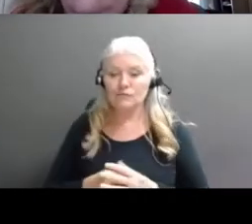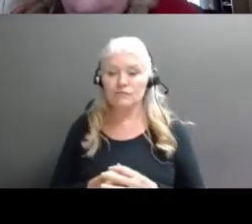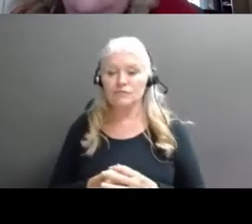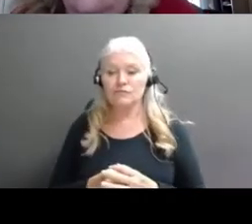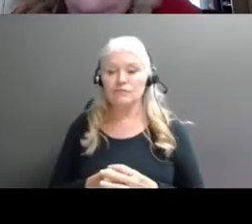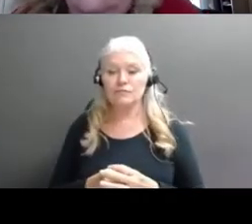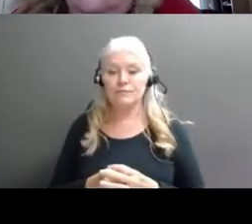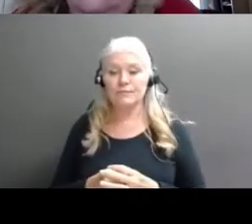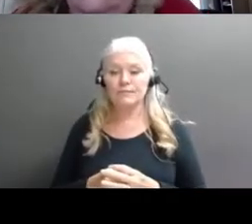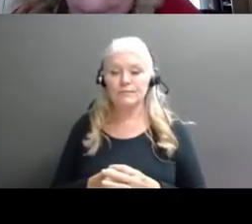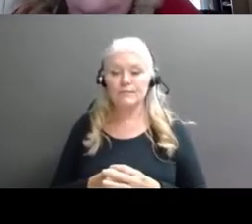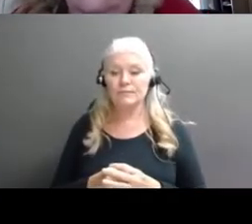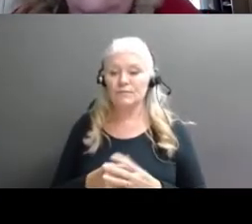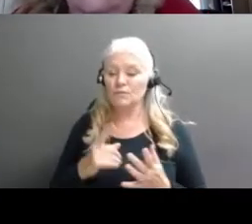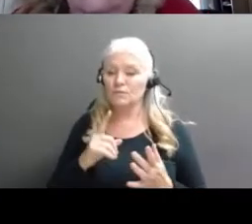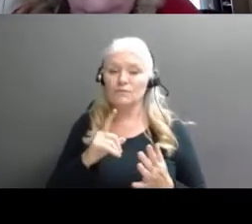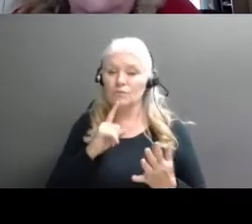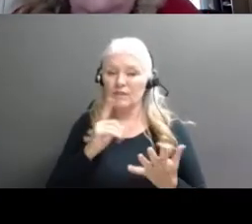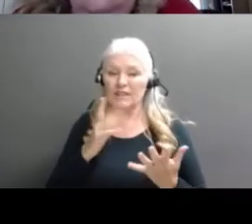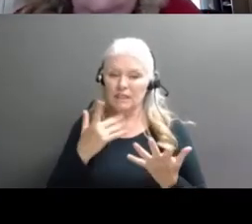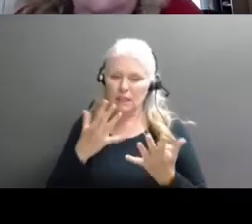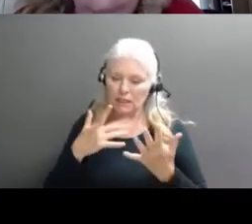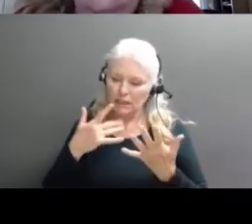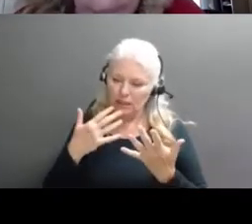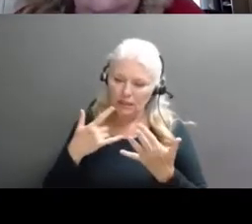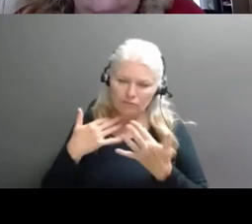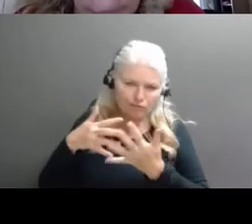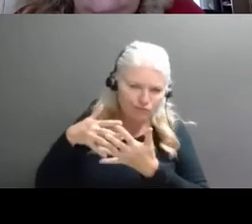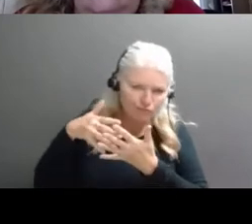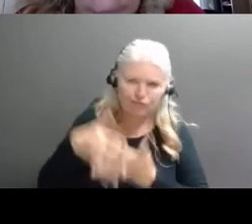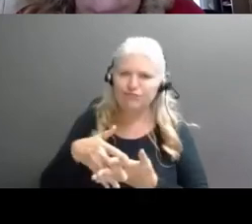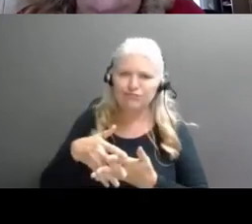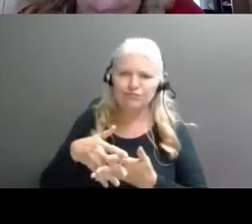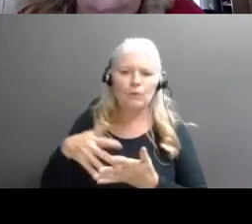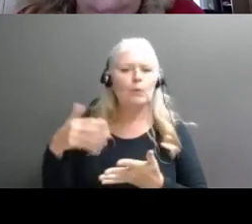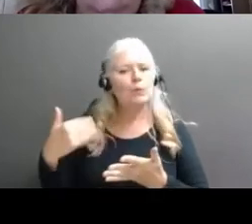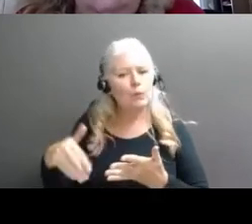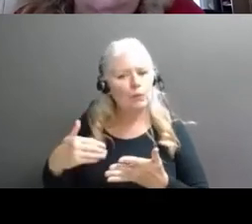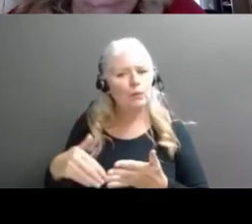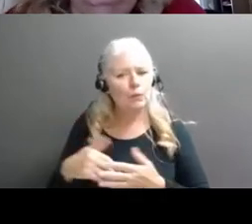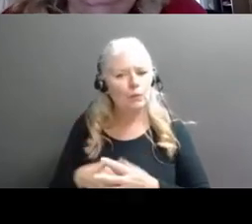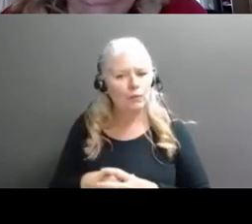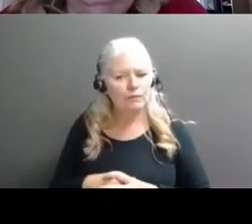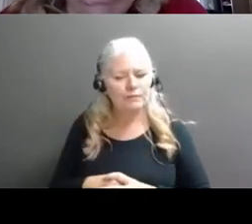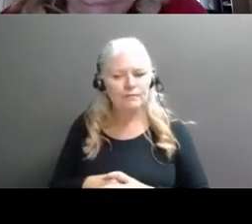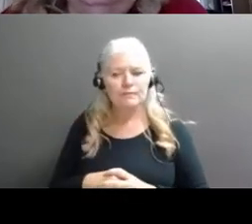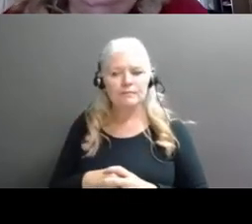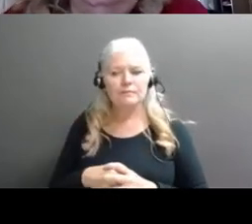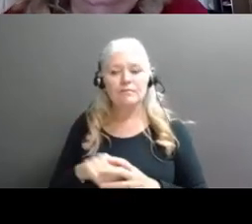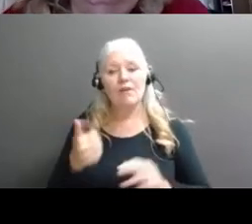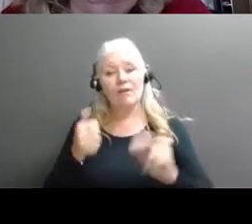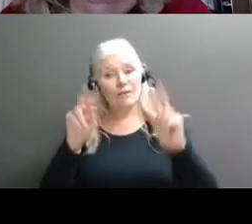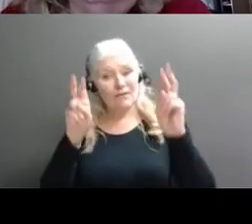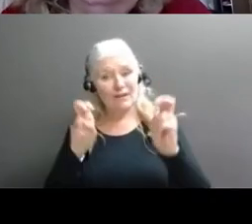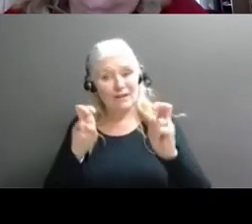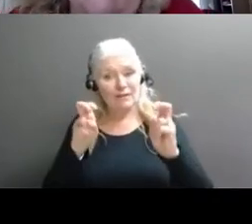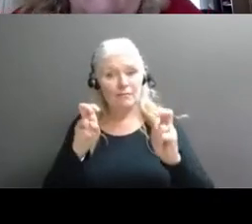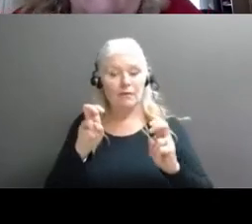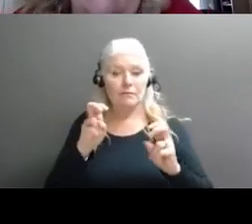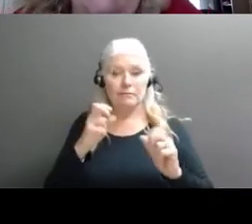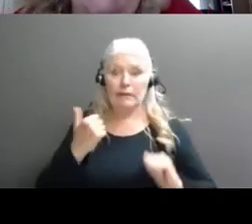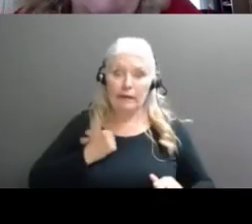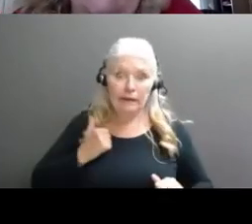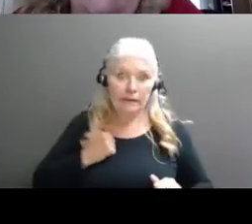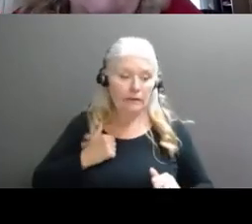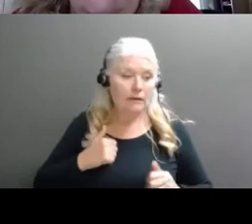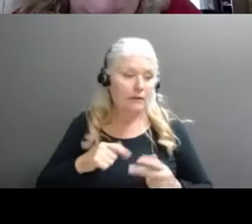It's just pervasive in that. And also another theme that is both national, international, throughout Canada,